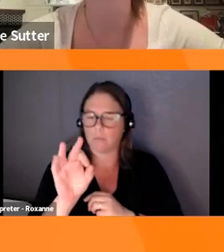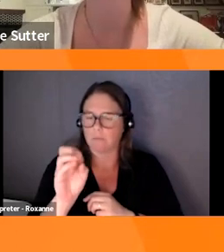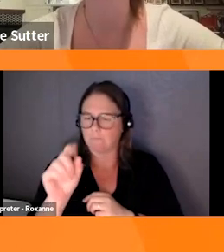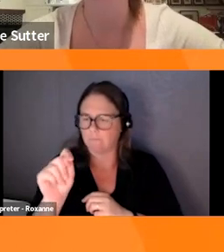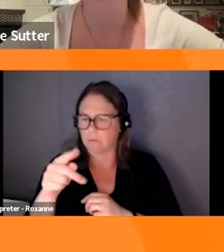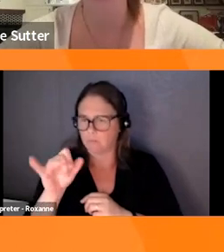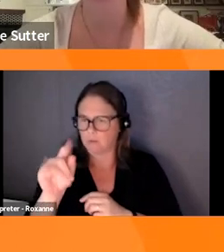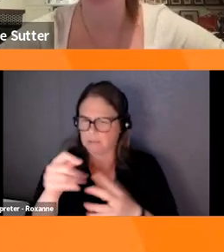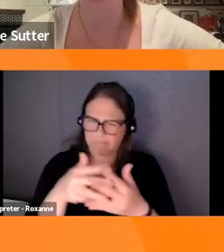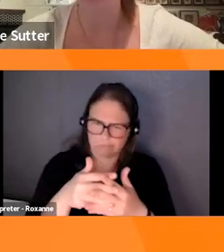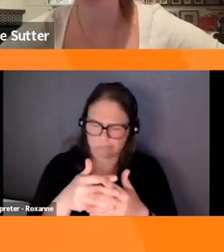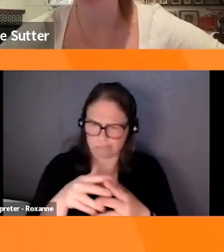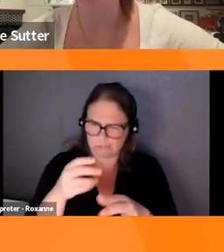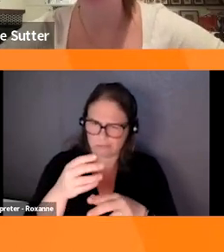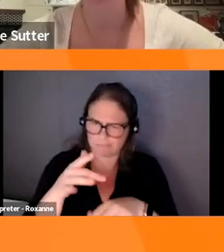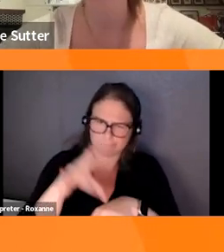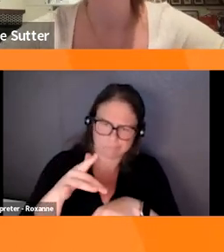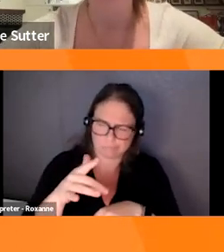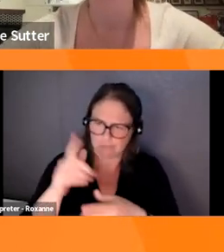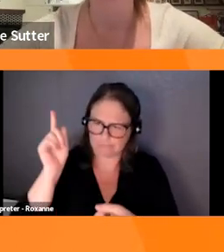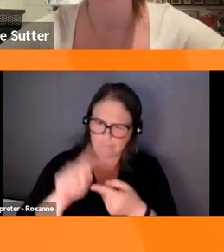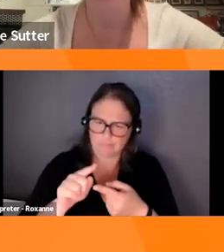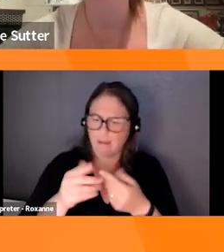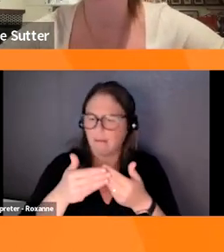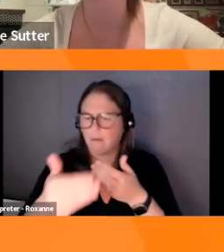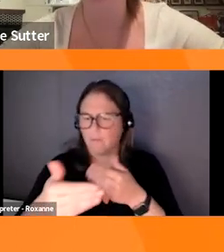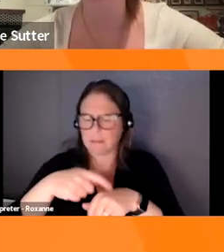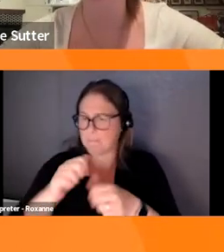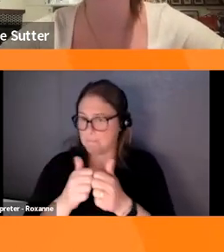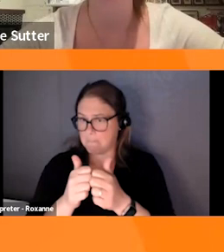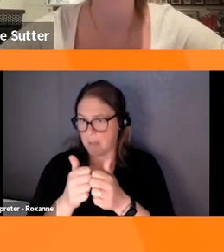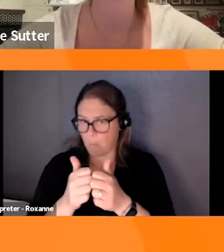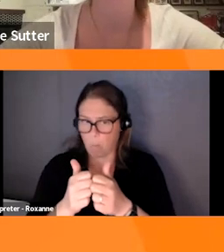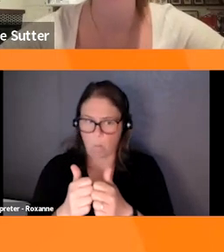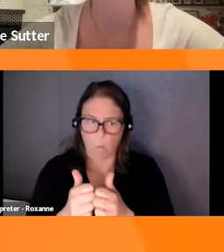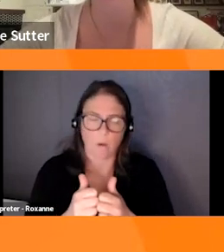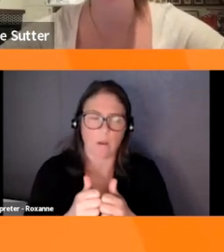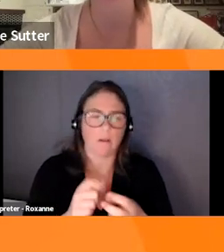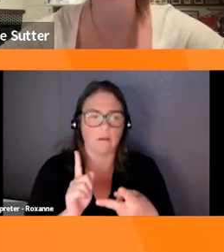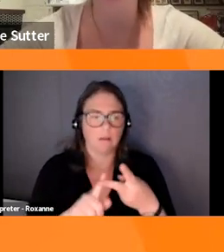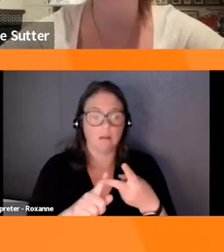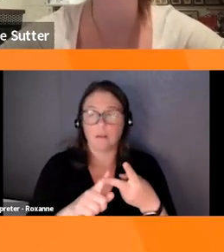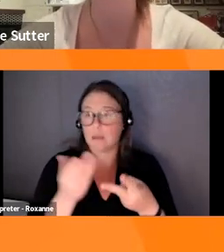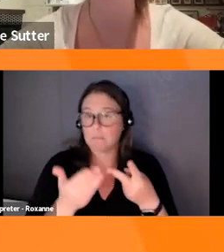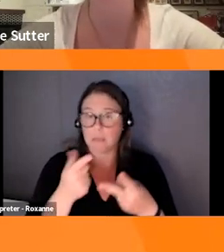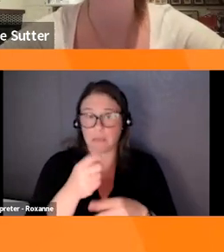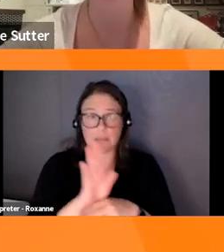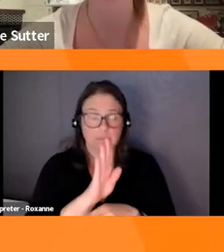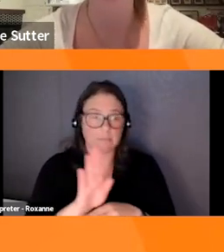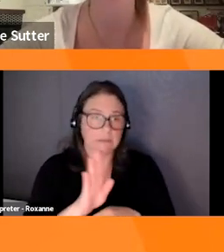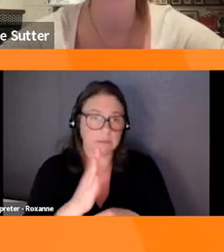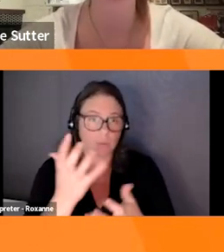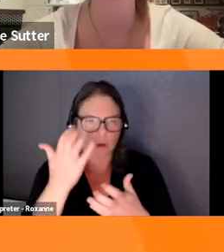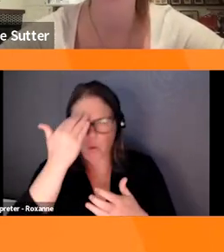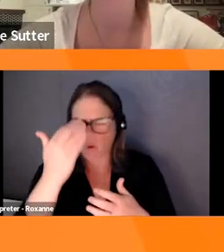because they want to reduce their carbon footprint. As well, they might want to know which areas of their business these